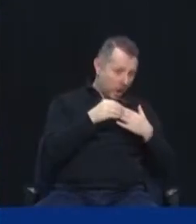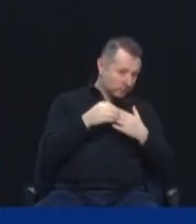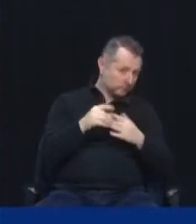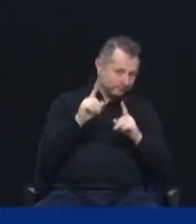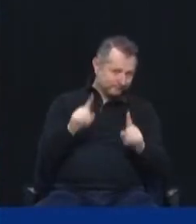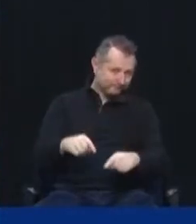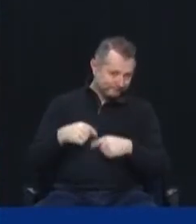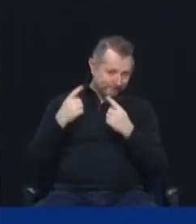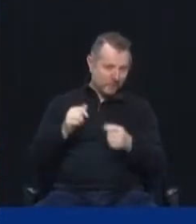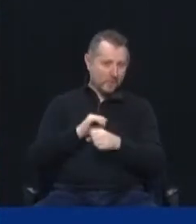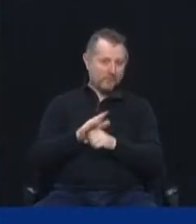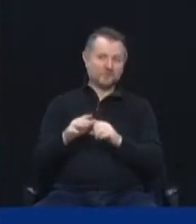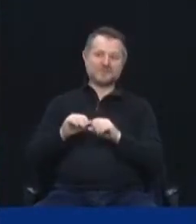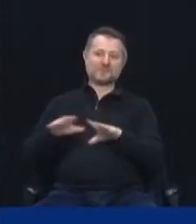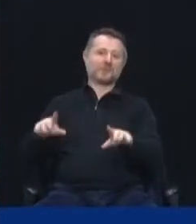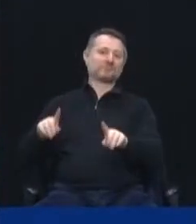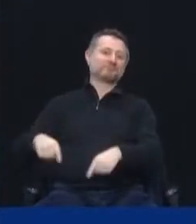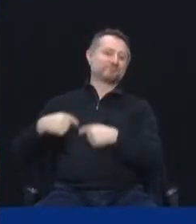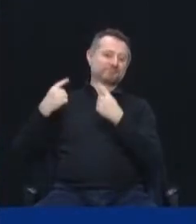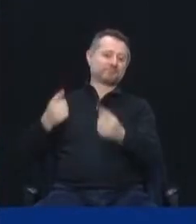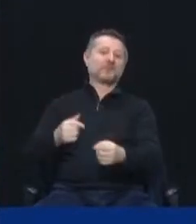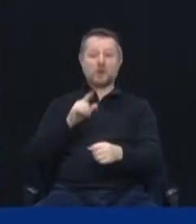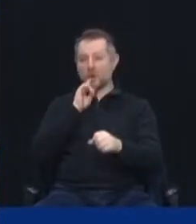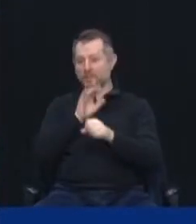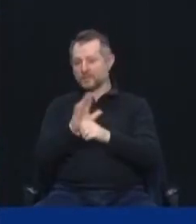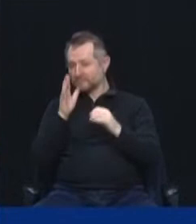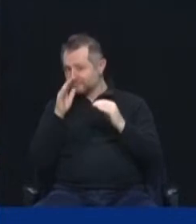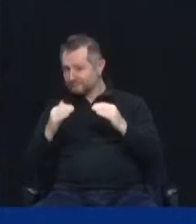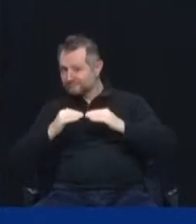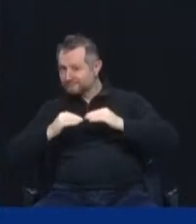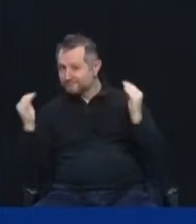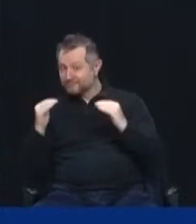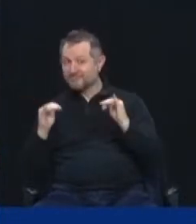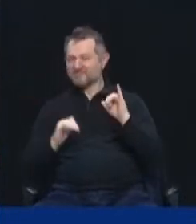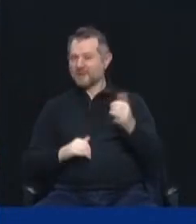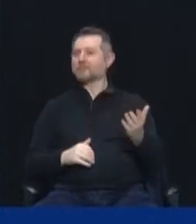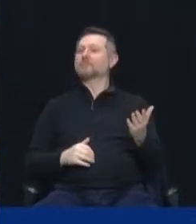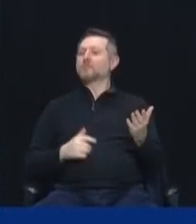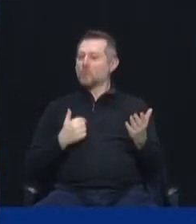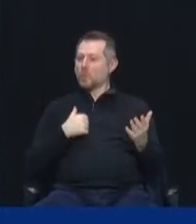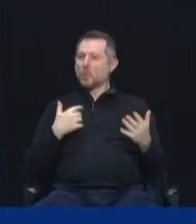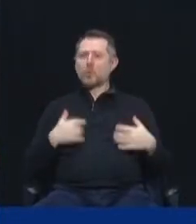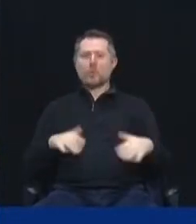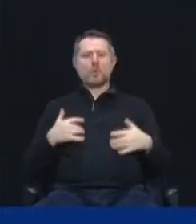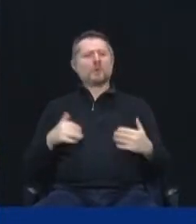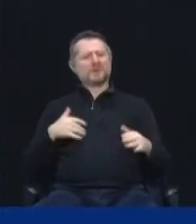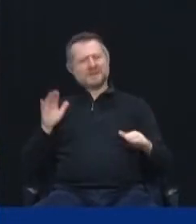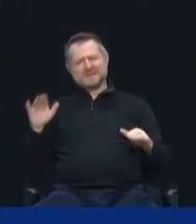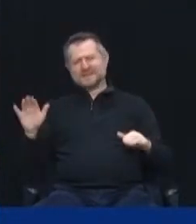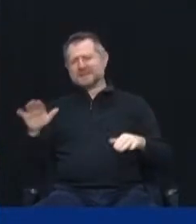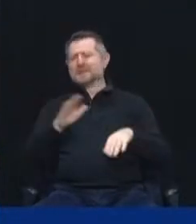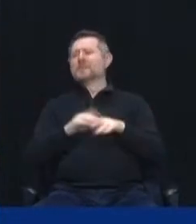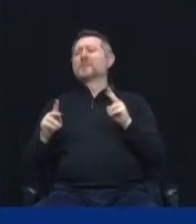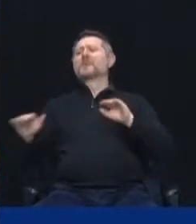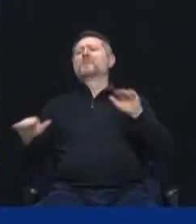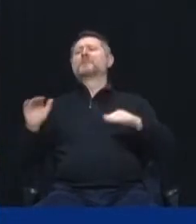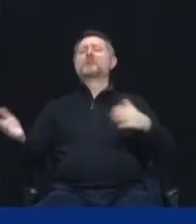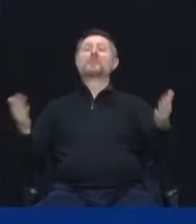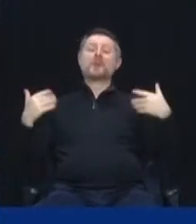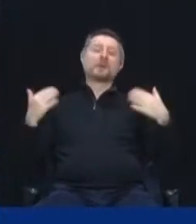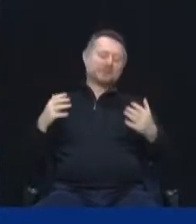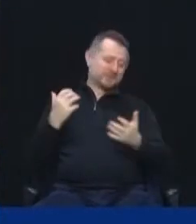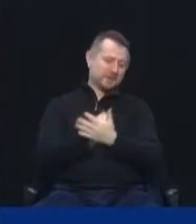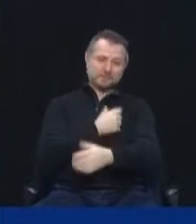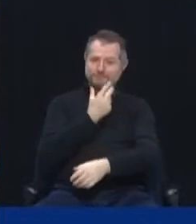pandemic, your commitment to equity, and we welcome and encourage everybody to get vaccinated. That is